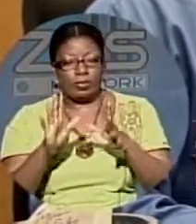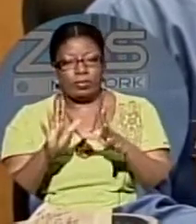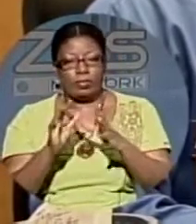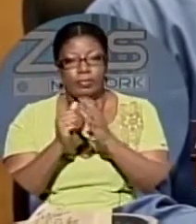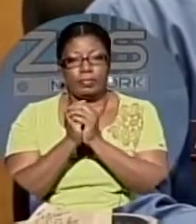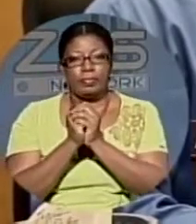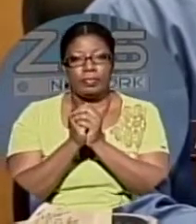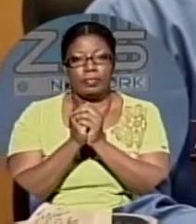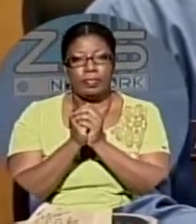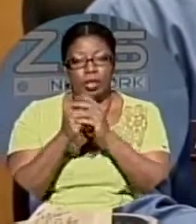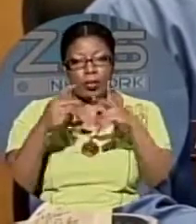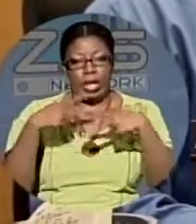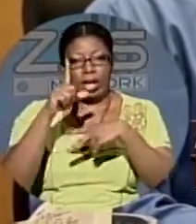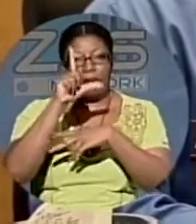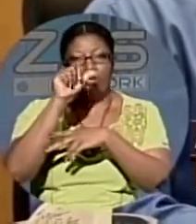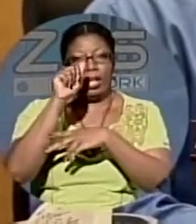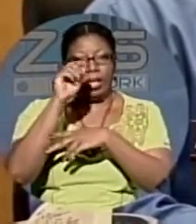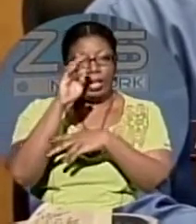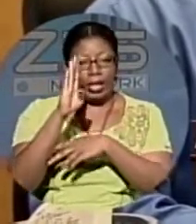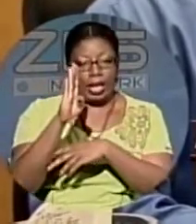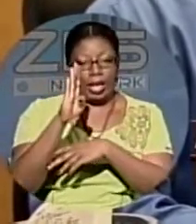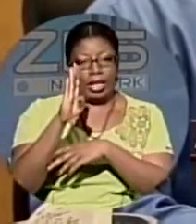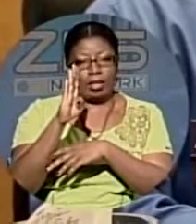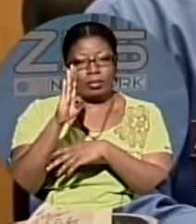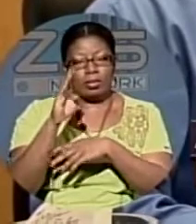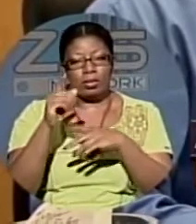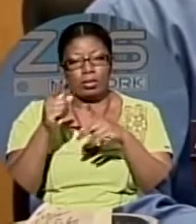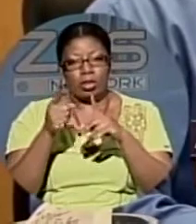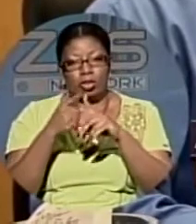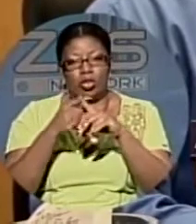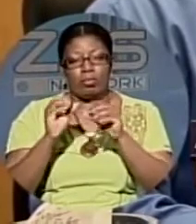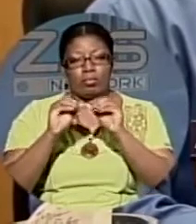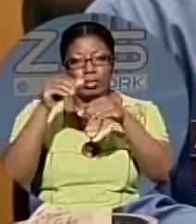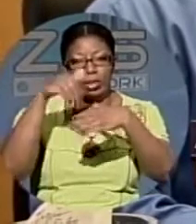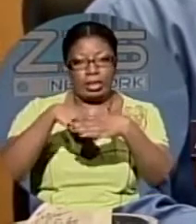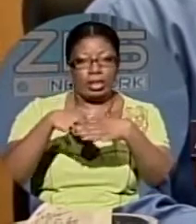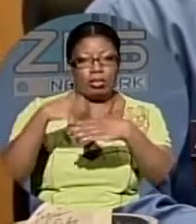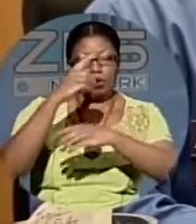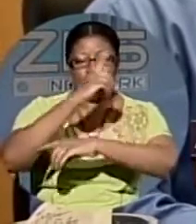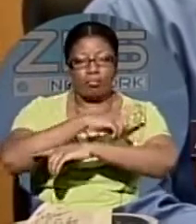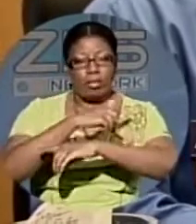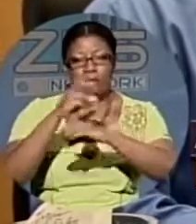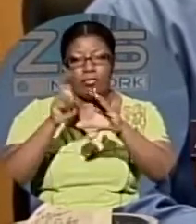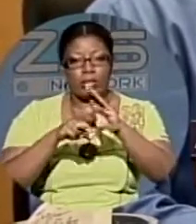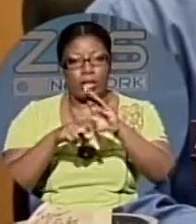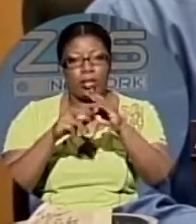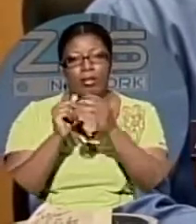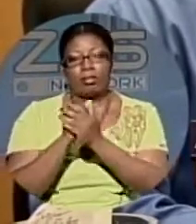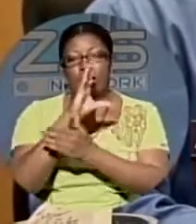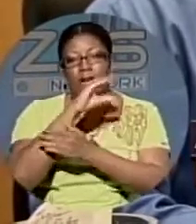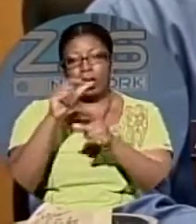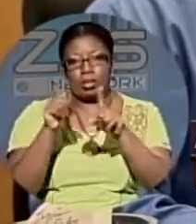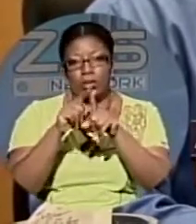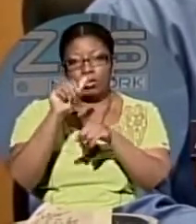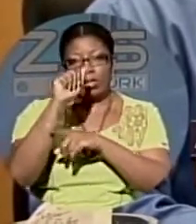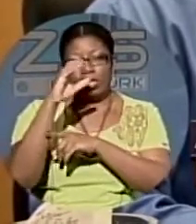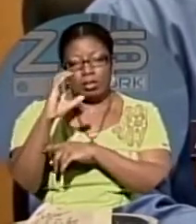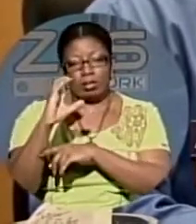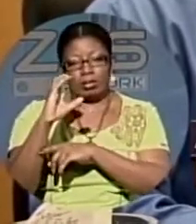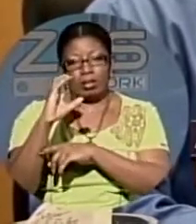our labs to completely furnish and our air conditioning for the admin